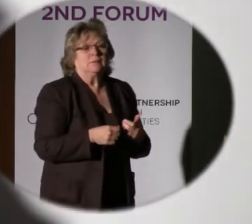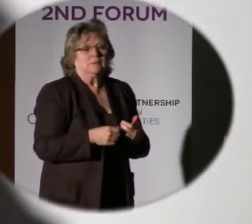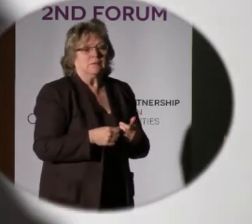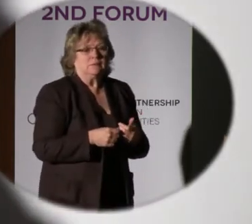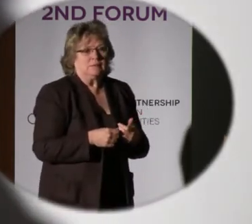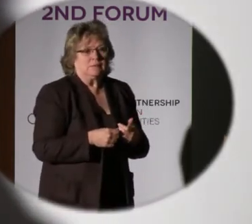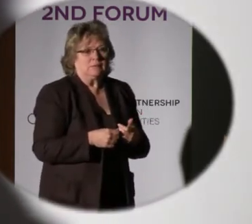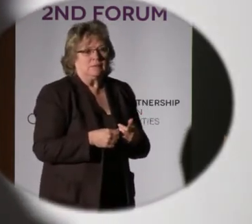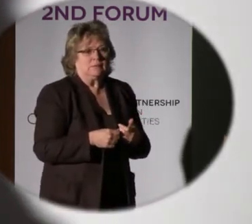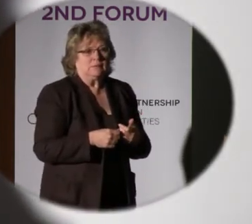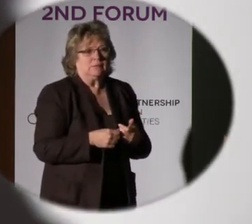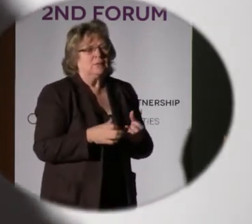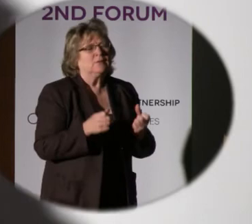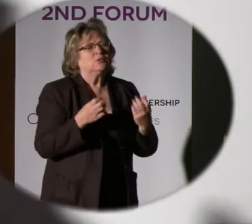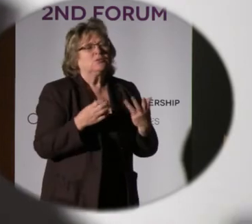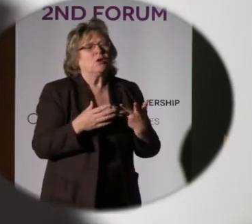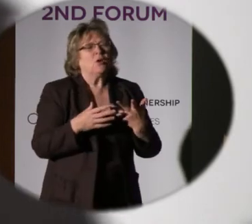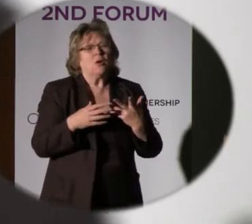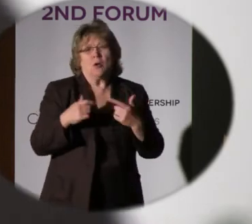the law,